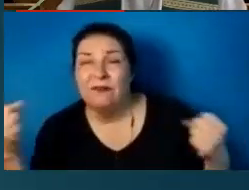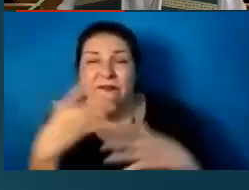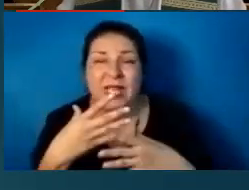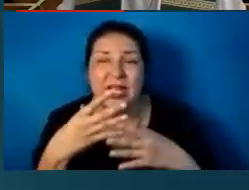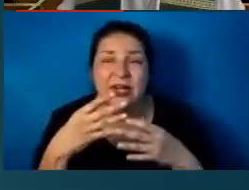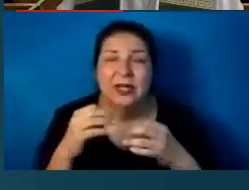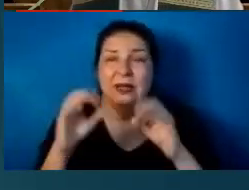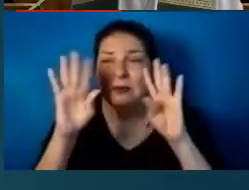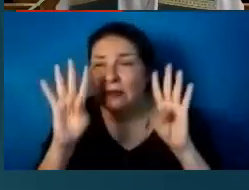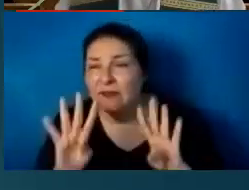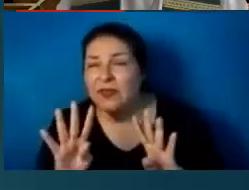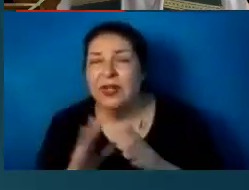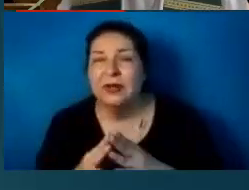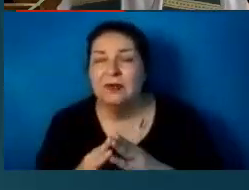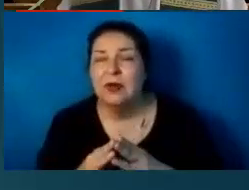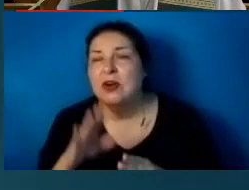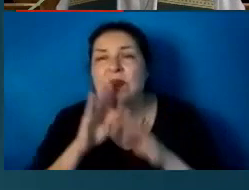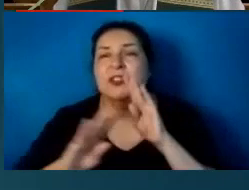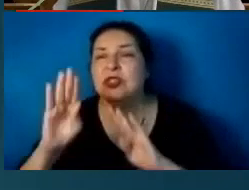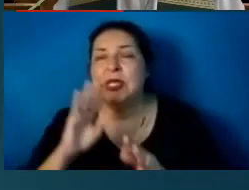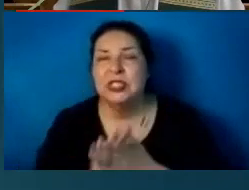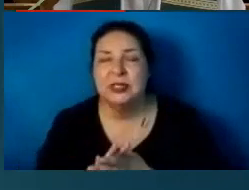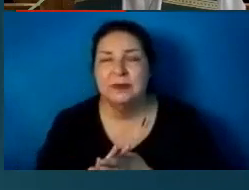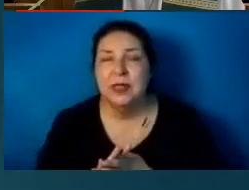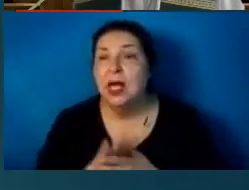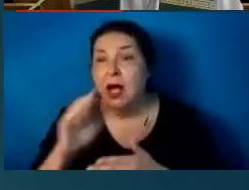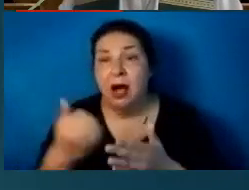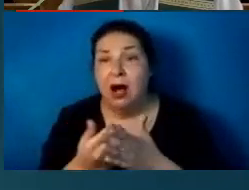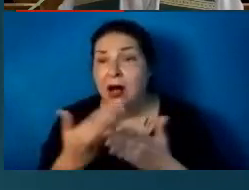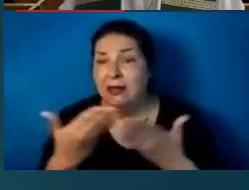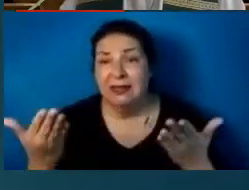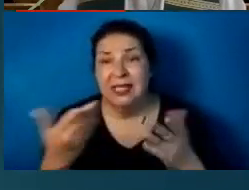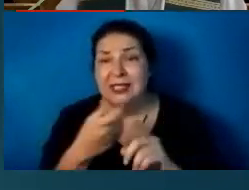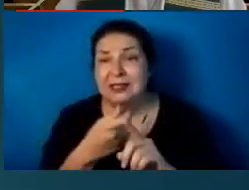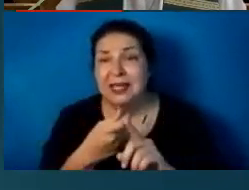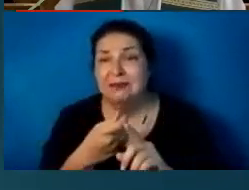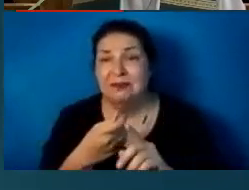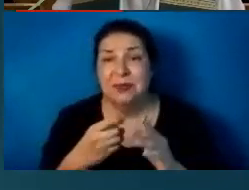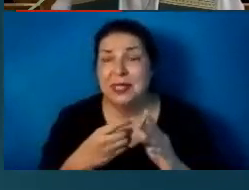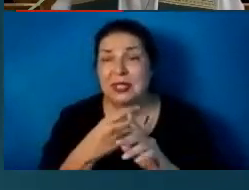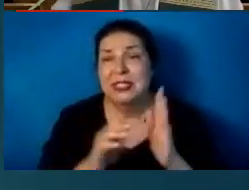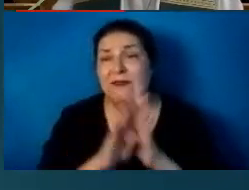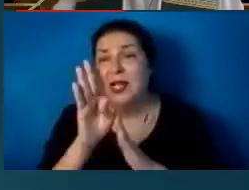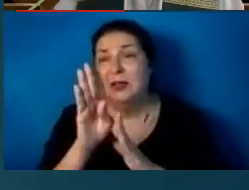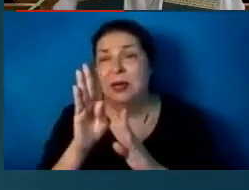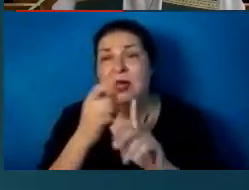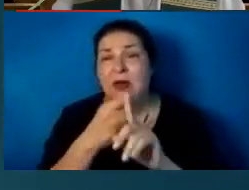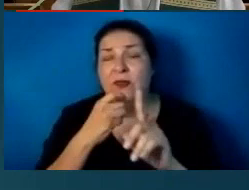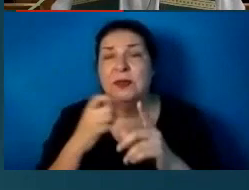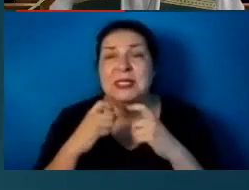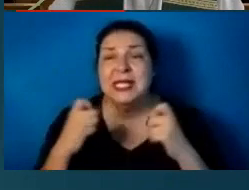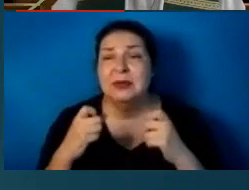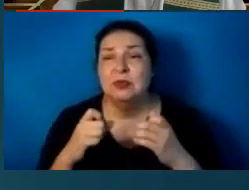despair. All of the fruits of sin will be gone as well. God will remove all the sources